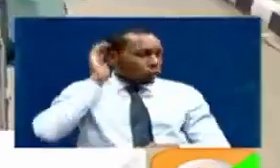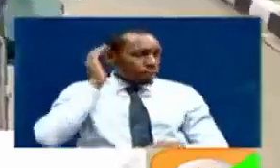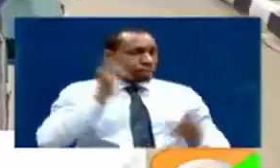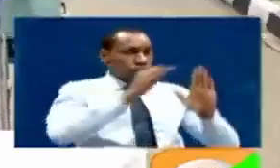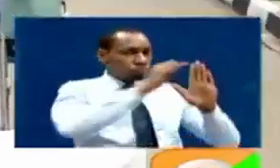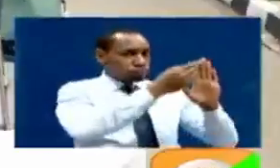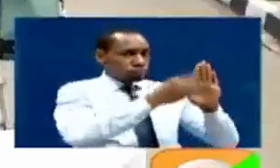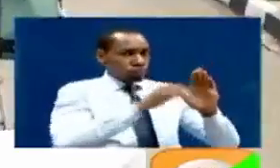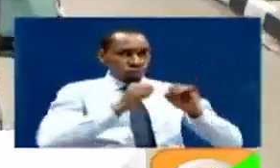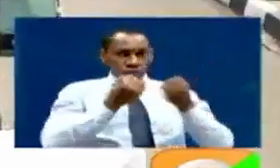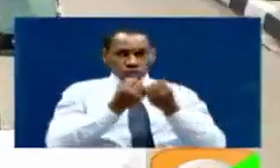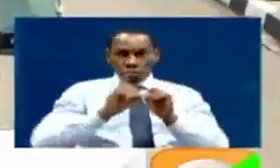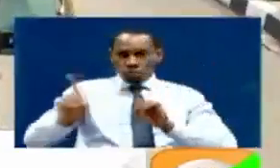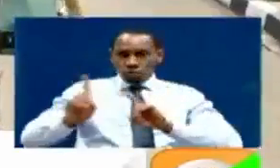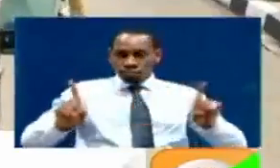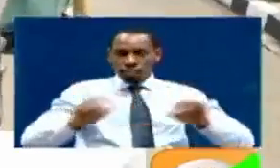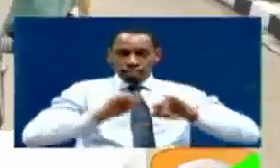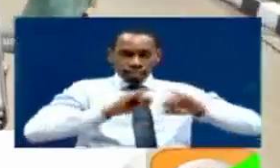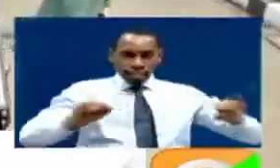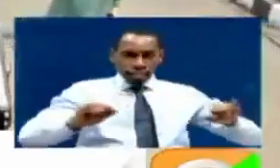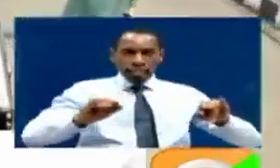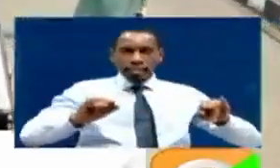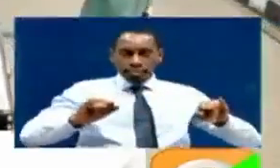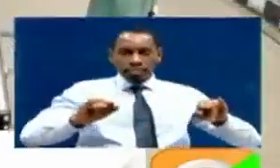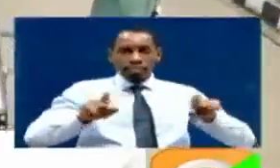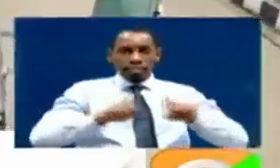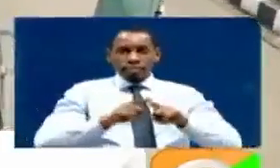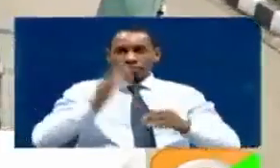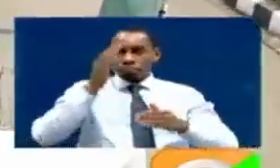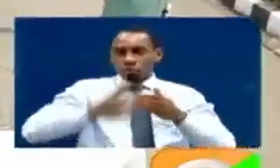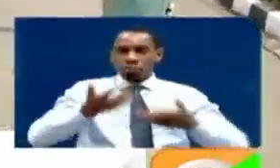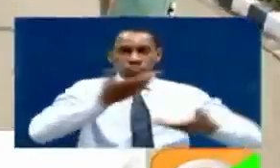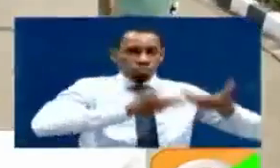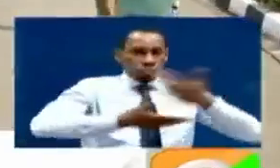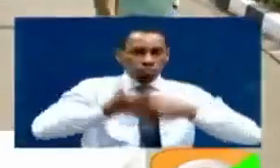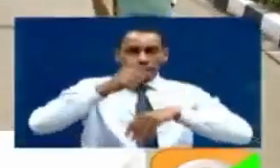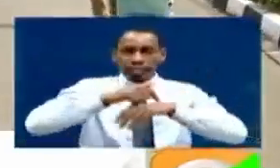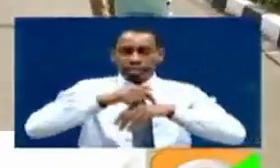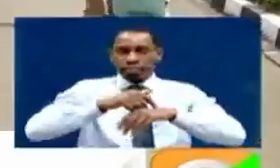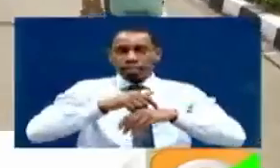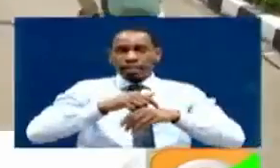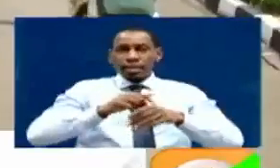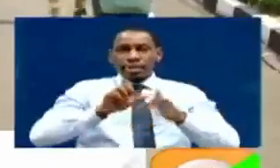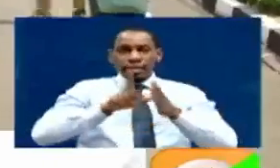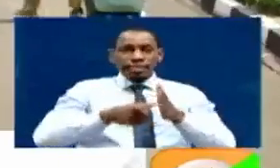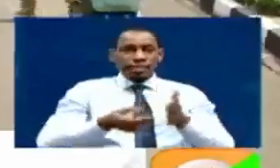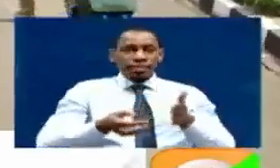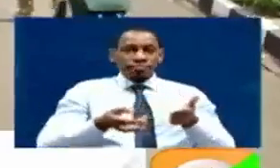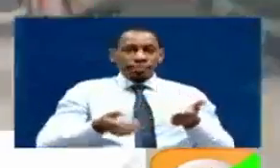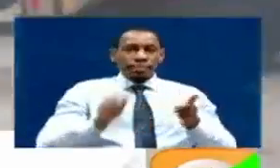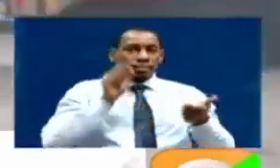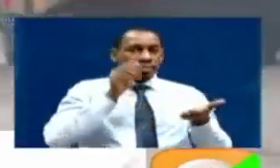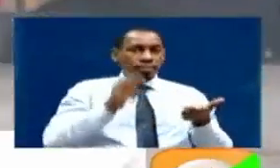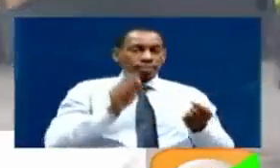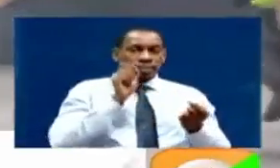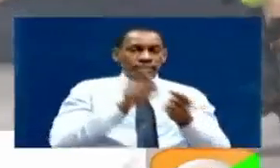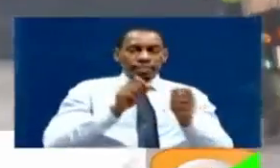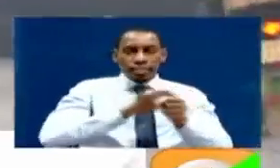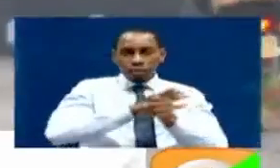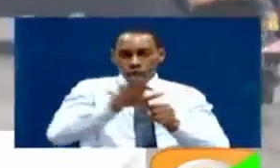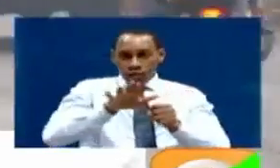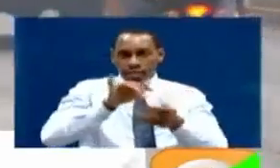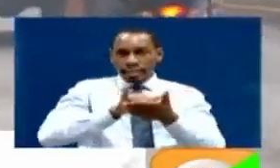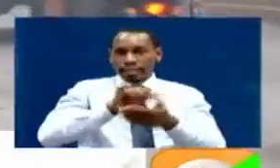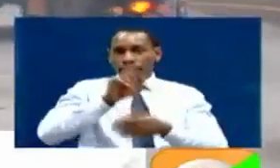in social distance, hygiene measures, and to limit interactions during the period after which a repeat testing for COVID-19 shall